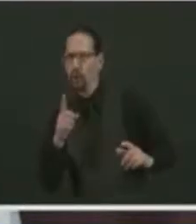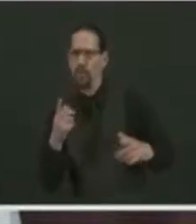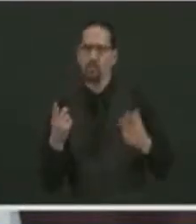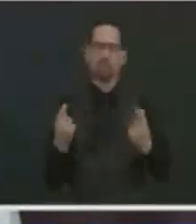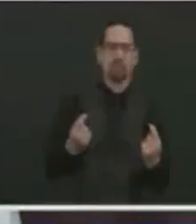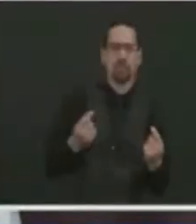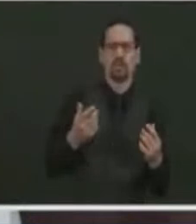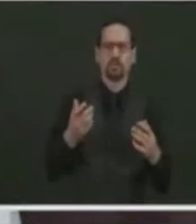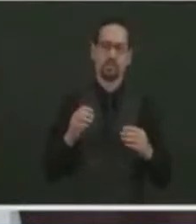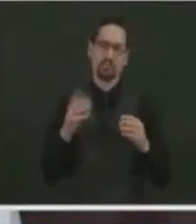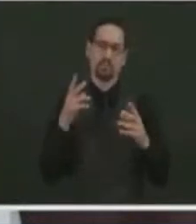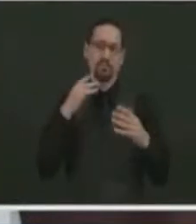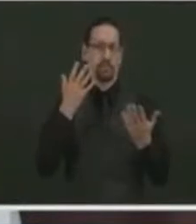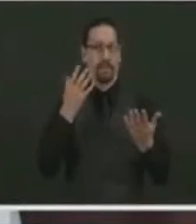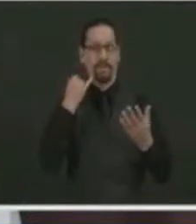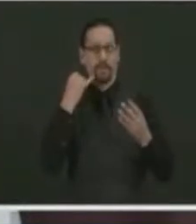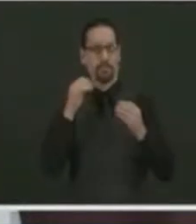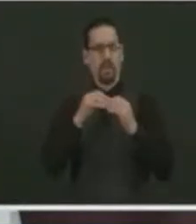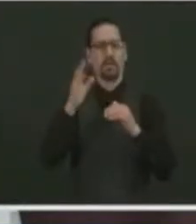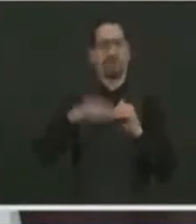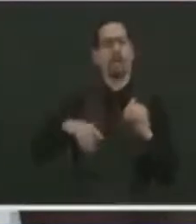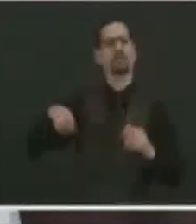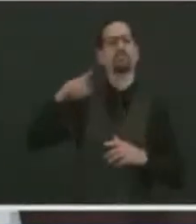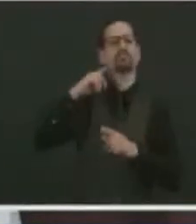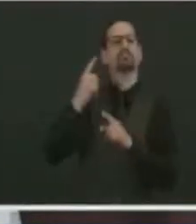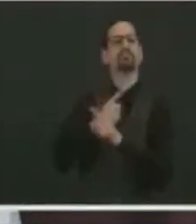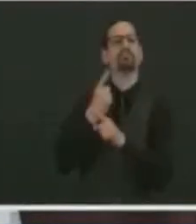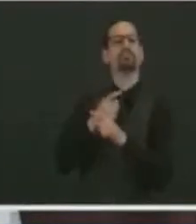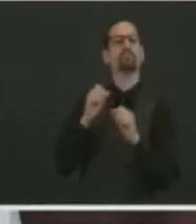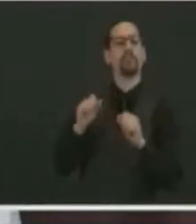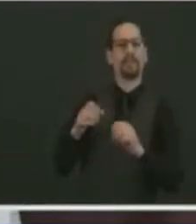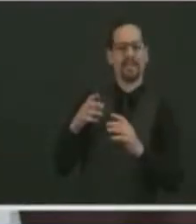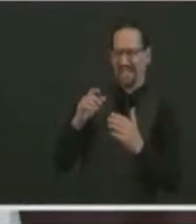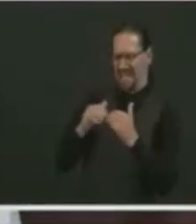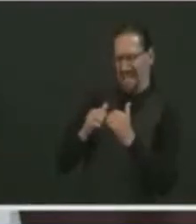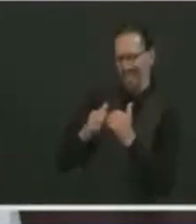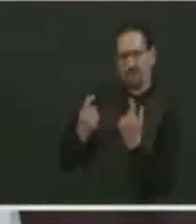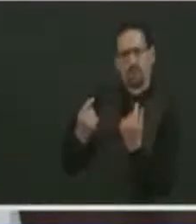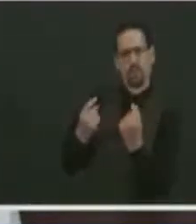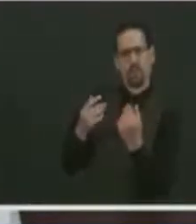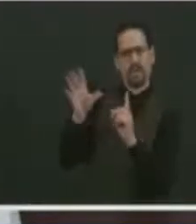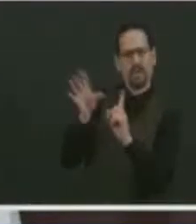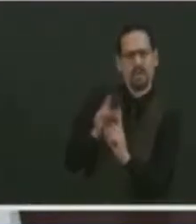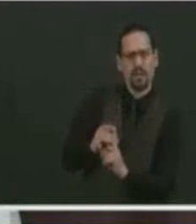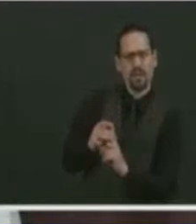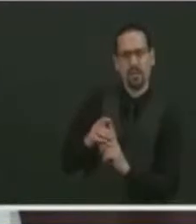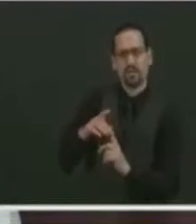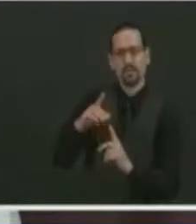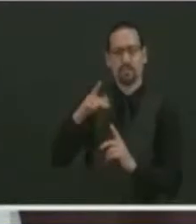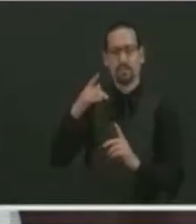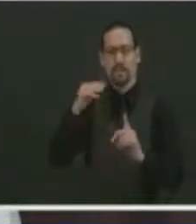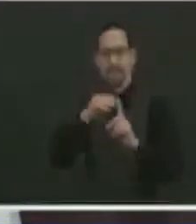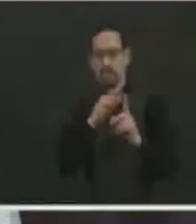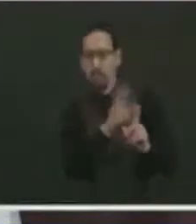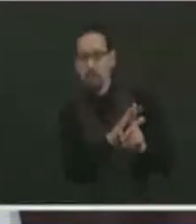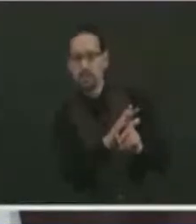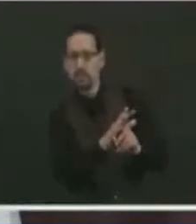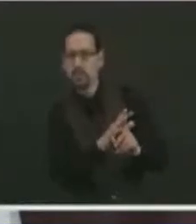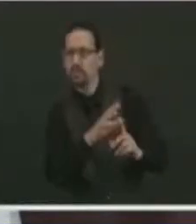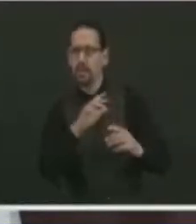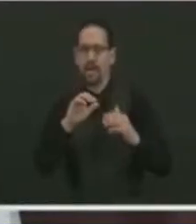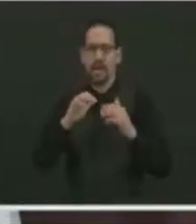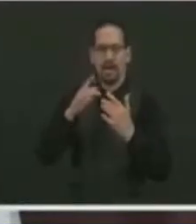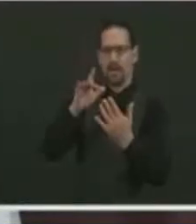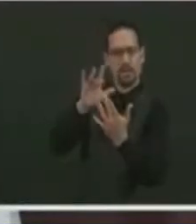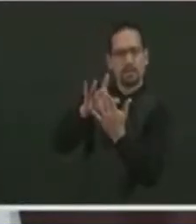more than the number that we need to understand who someone was exposed to and how to contact them. So